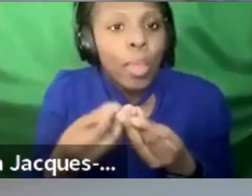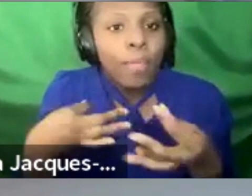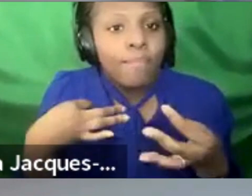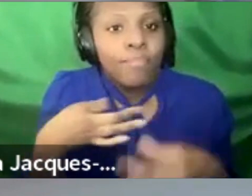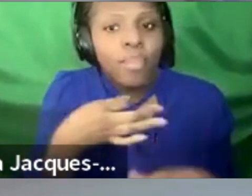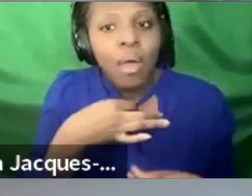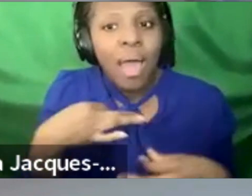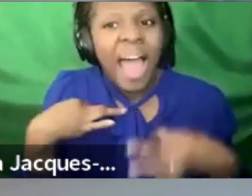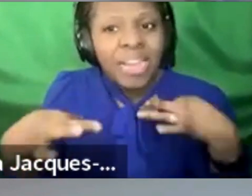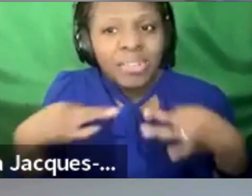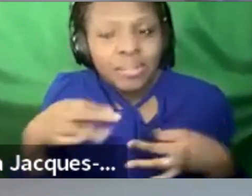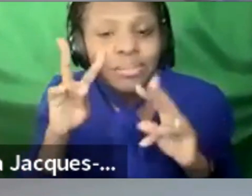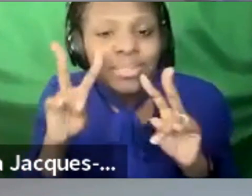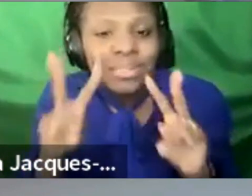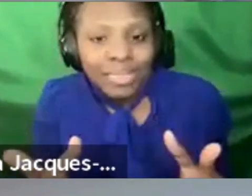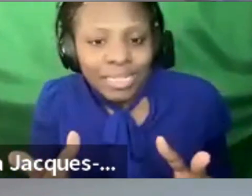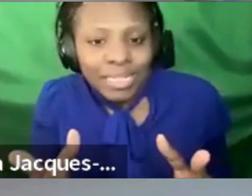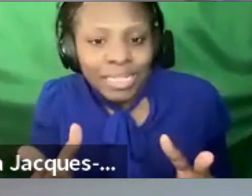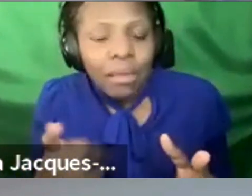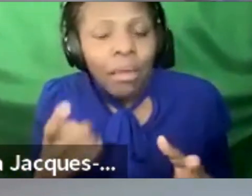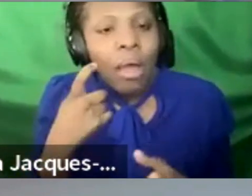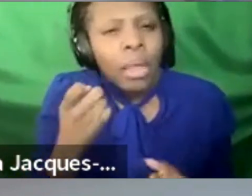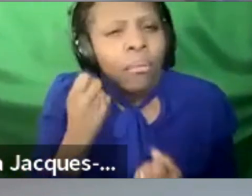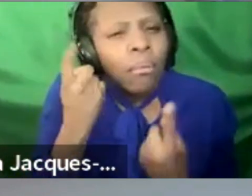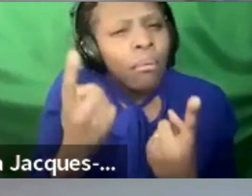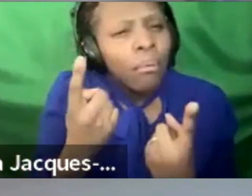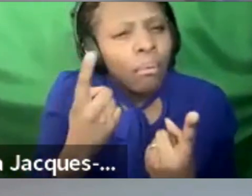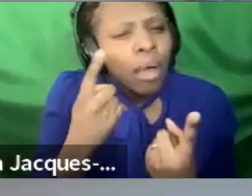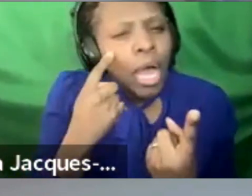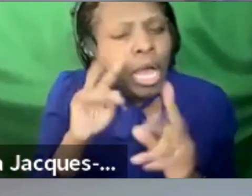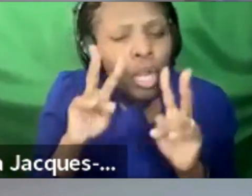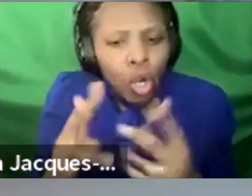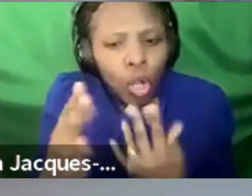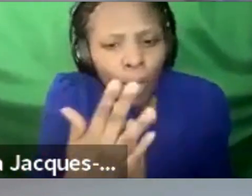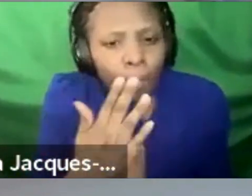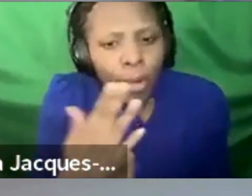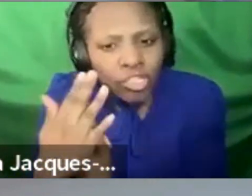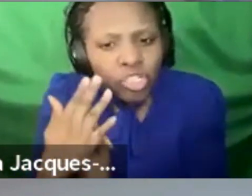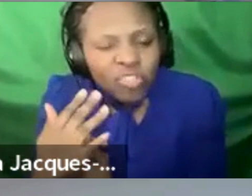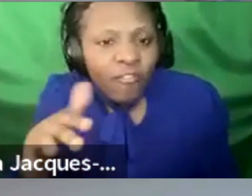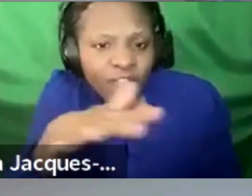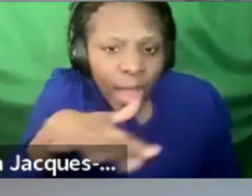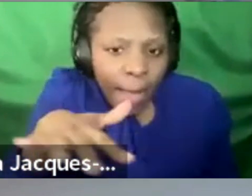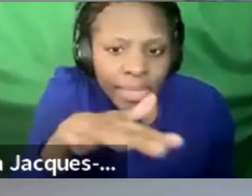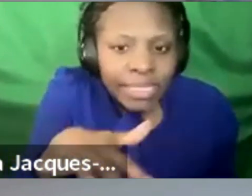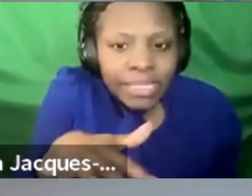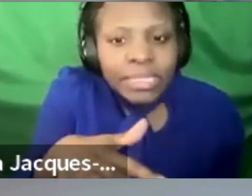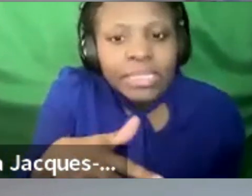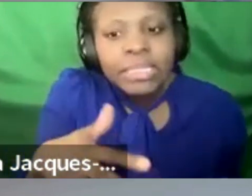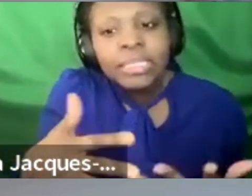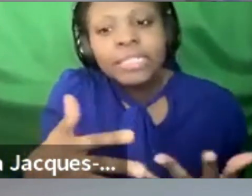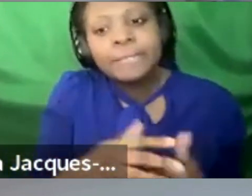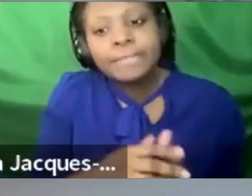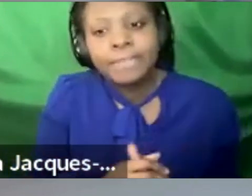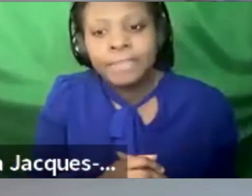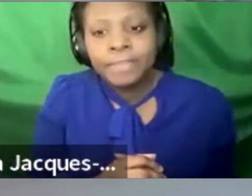see what I can glean from that, and look at the pressures that come from families,